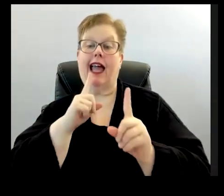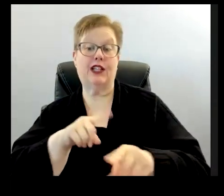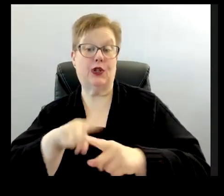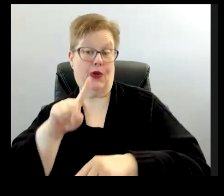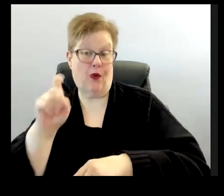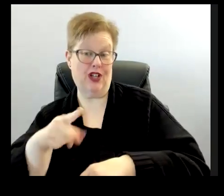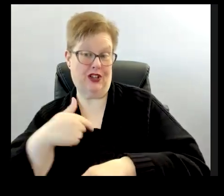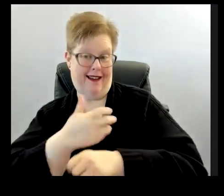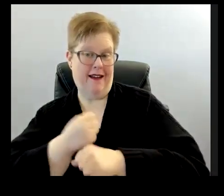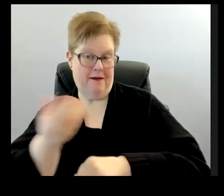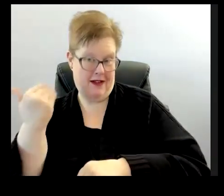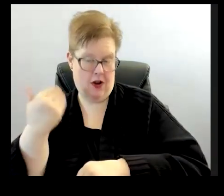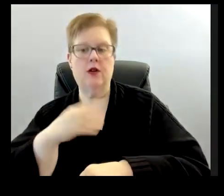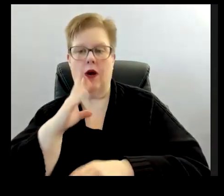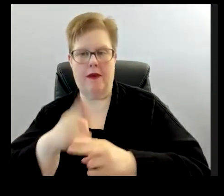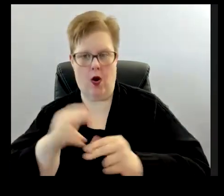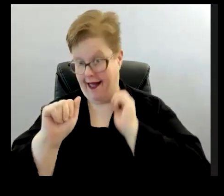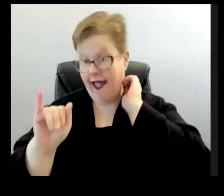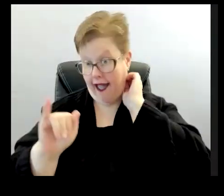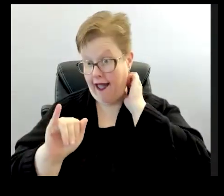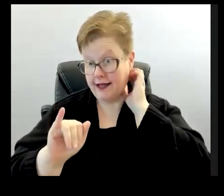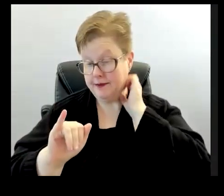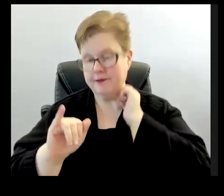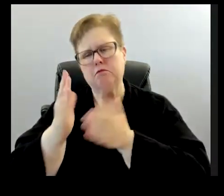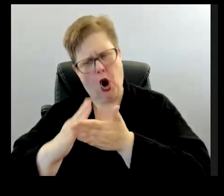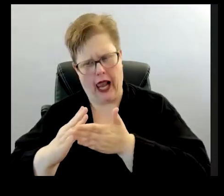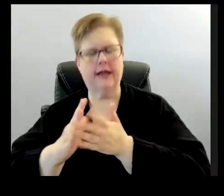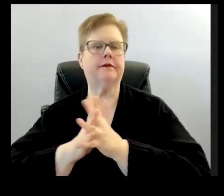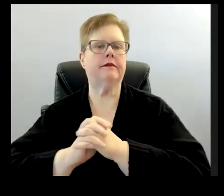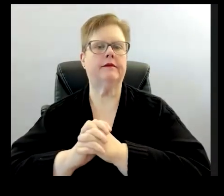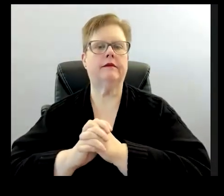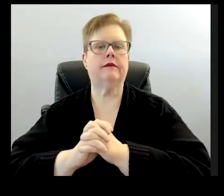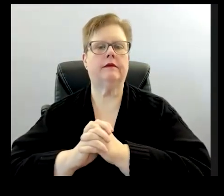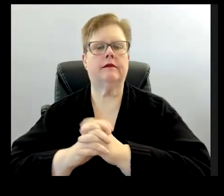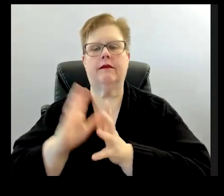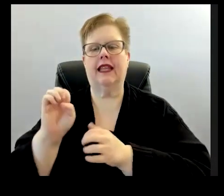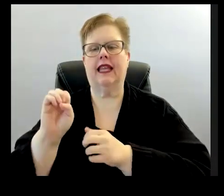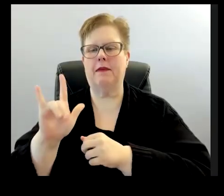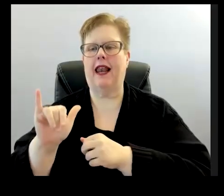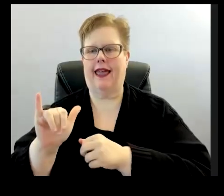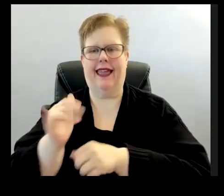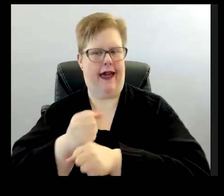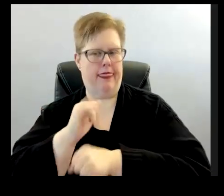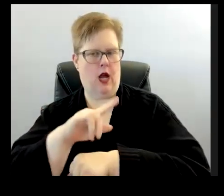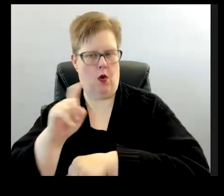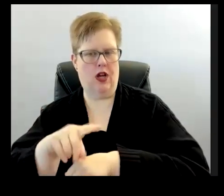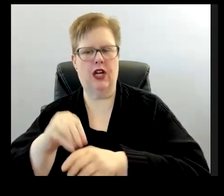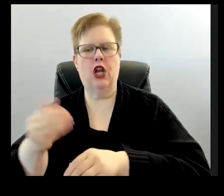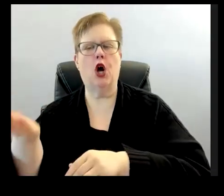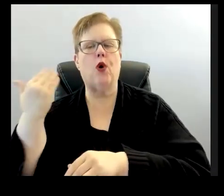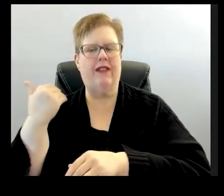I've received before. I'm talking about AI in part here, and Emily actually received this in a